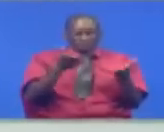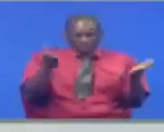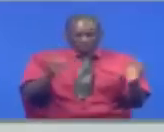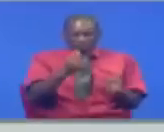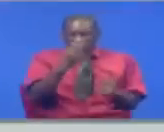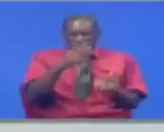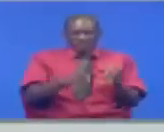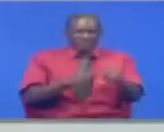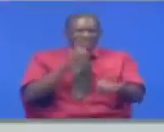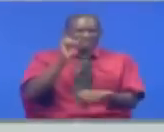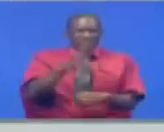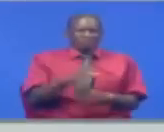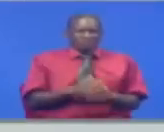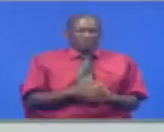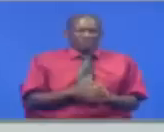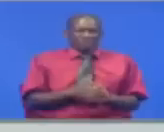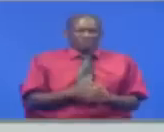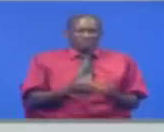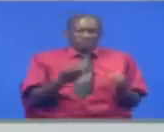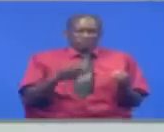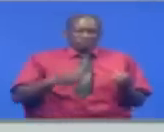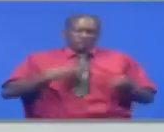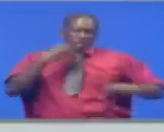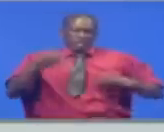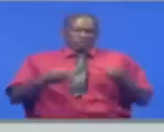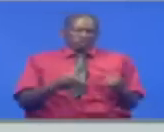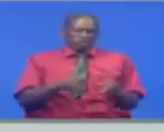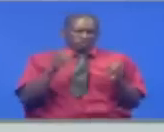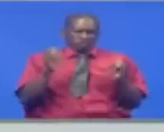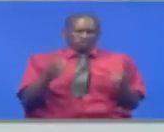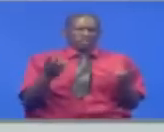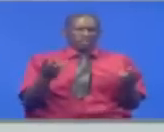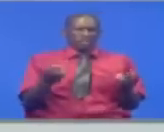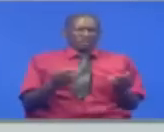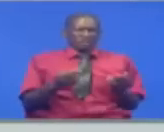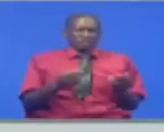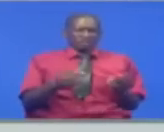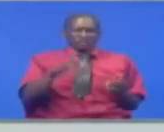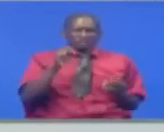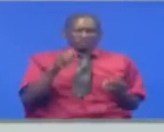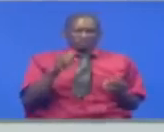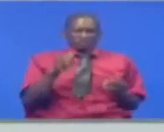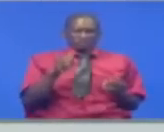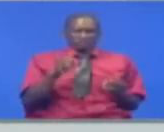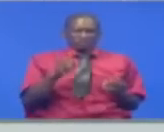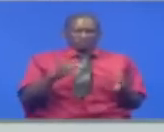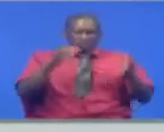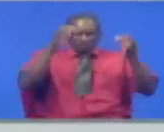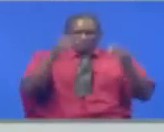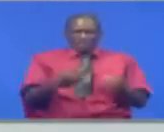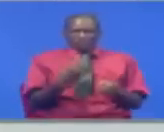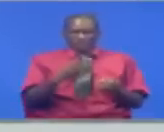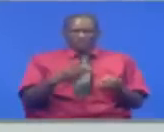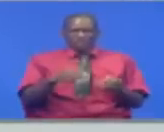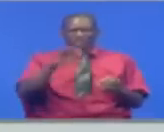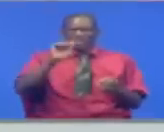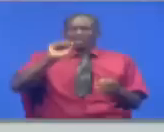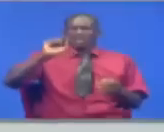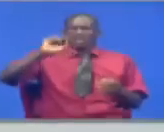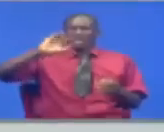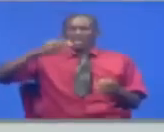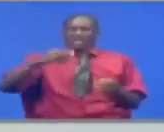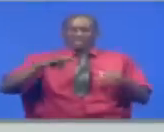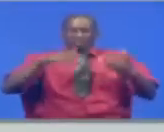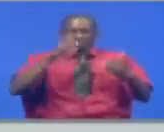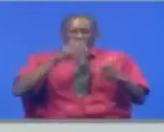movies. A little luxury does not hurt, they say. So we decided to see what's that about. Well, this